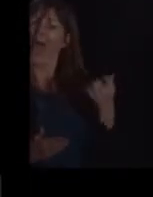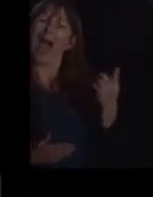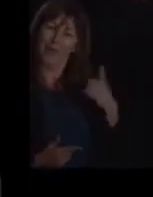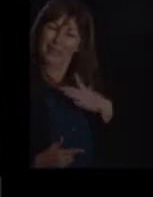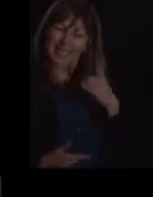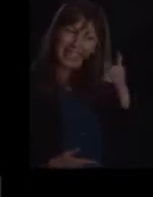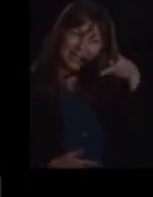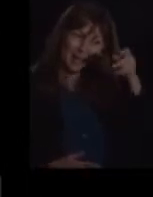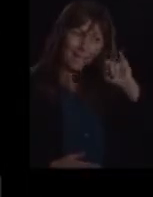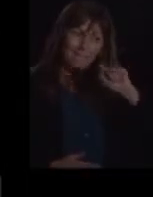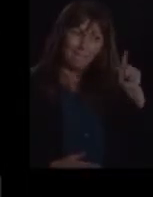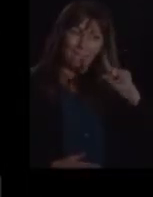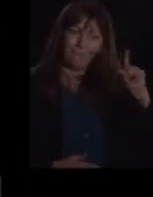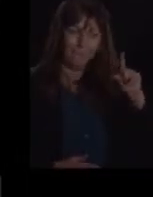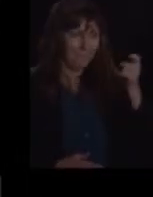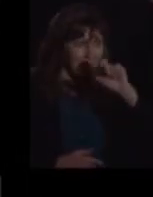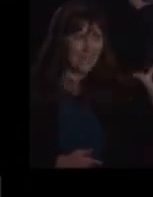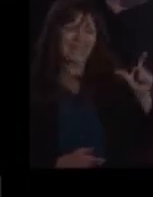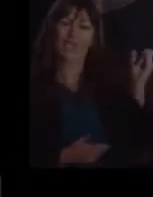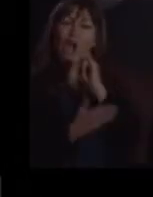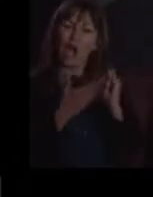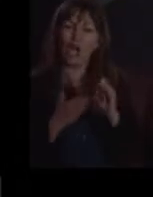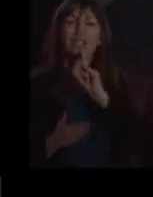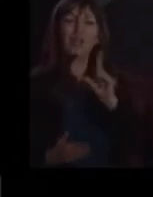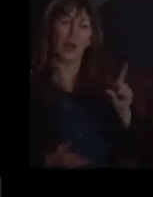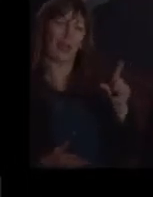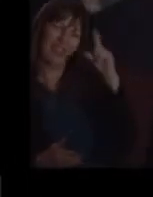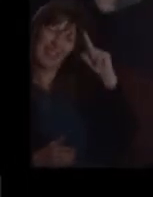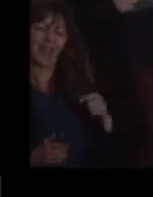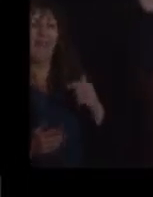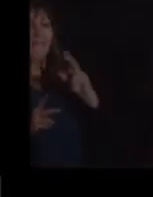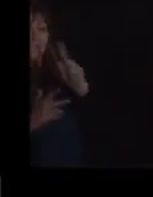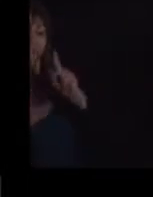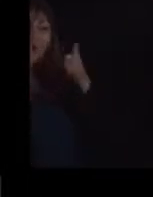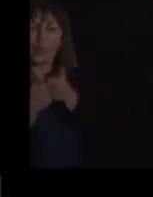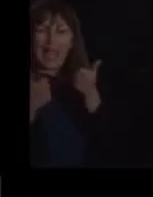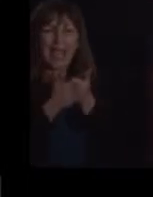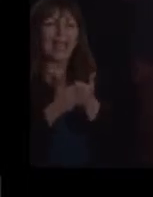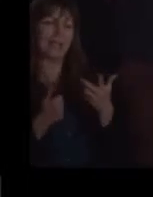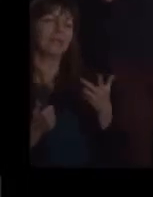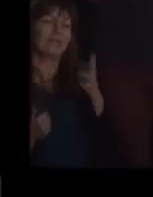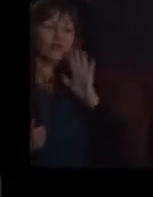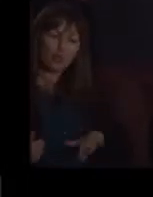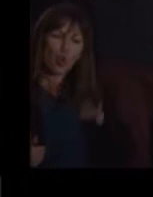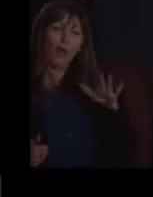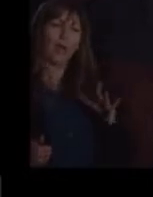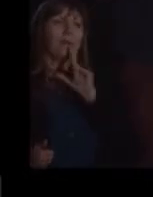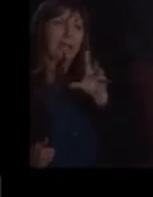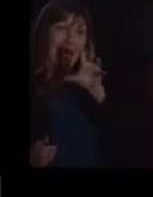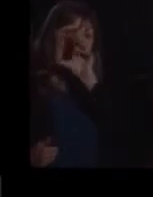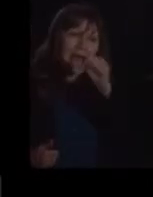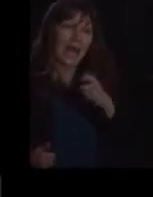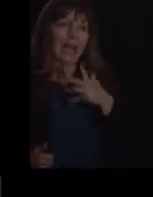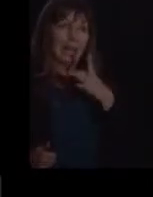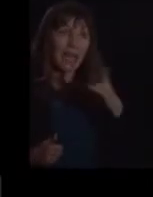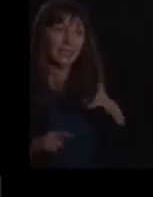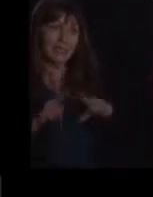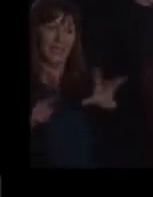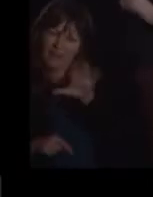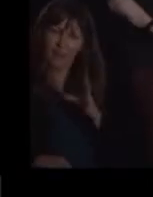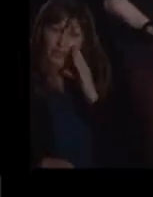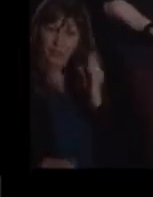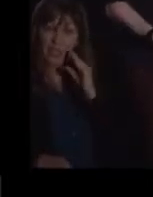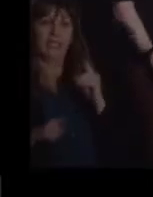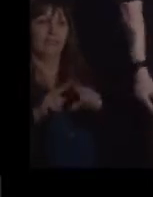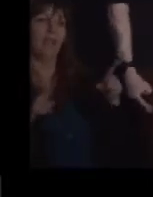always, you know, just associate with being a kid and playing video games and stuff, and I was not any good at it, but I just wanted to get involved, so